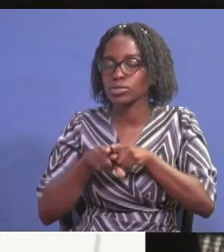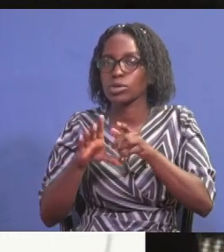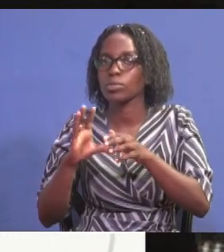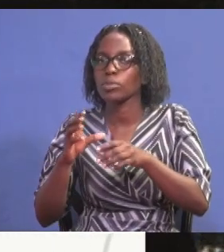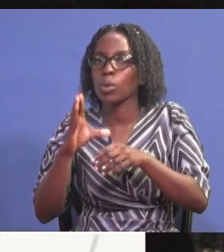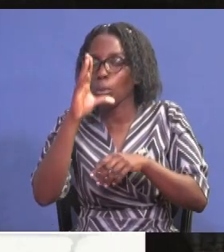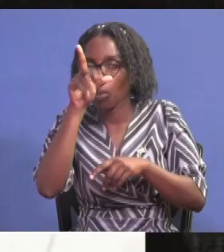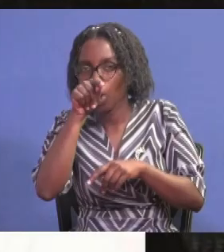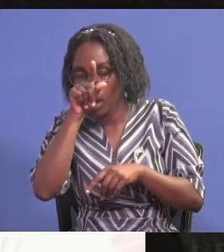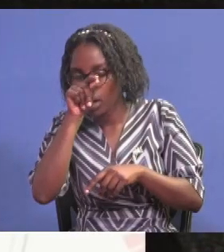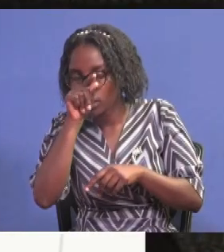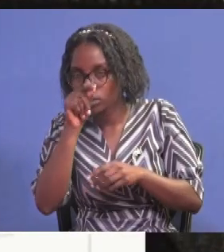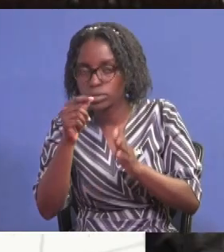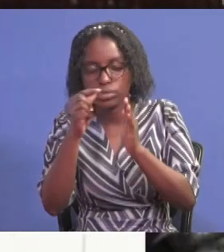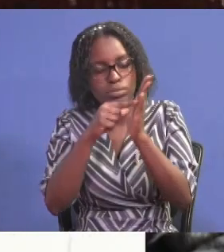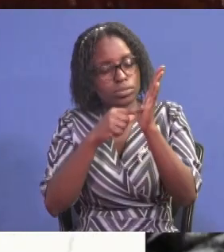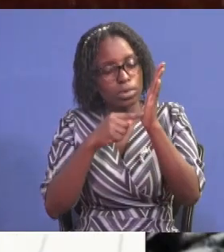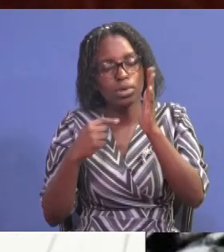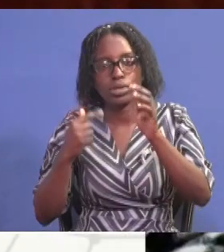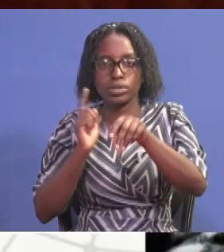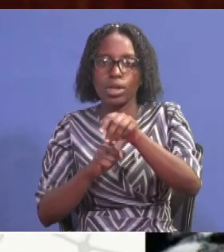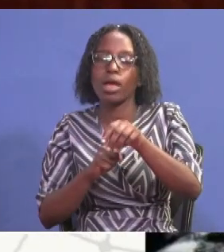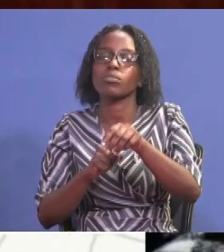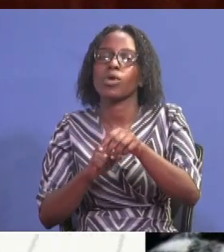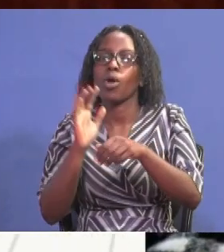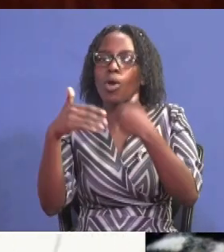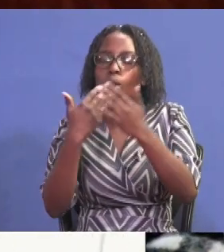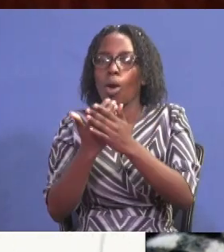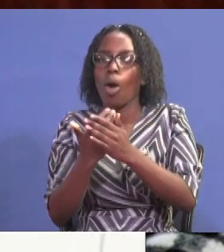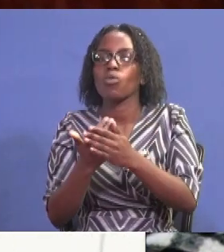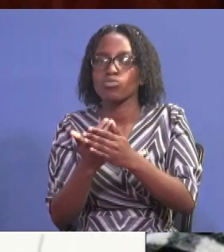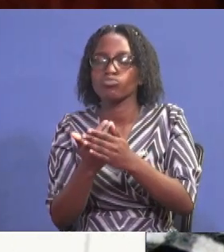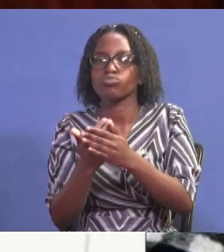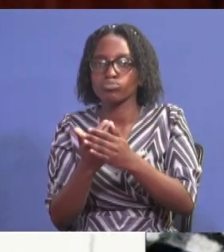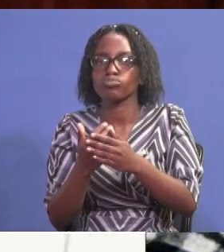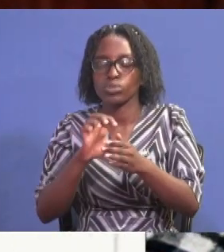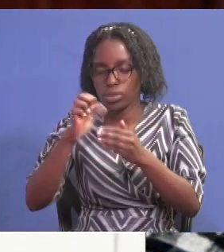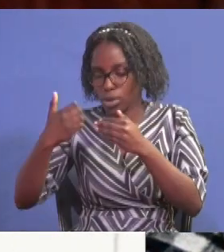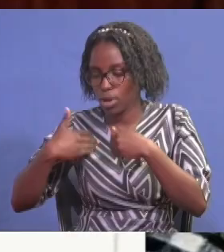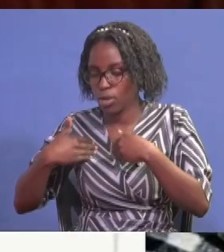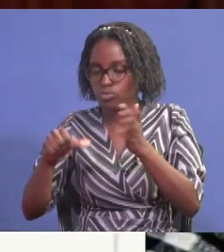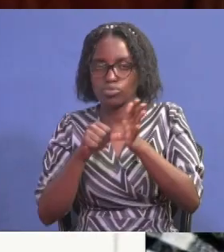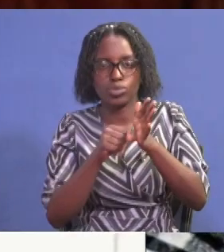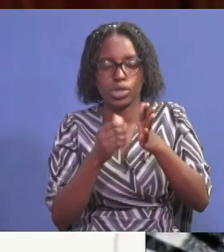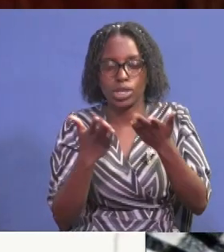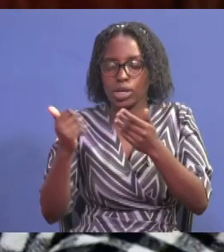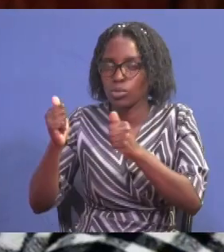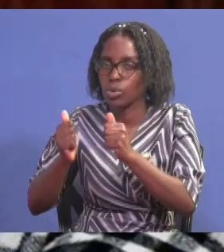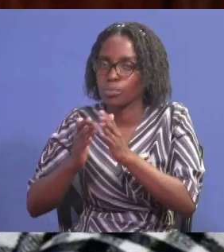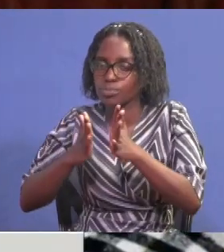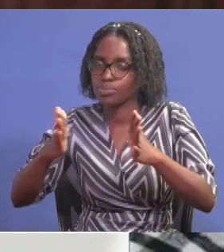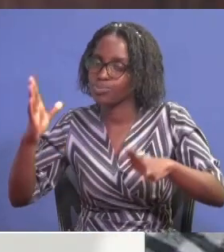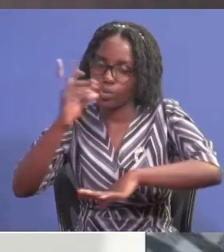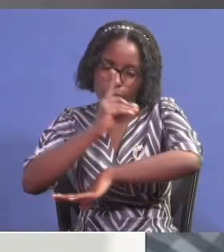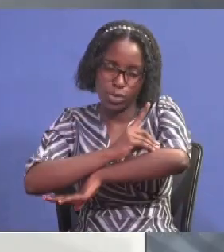was engaged in pressing matters affecting his constituents and could not spend the whole day discussing the deputy